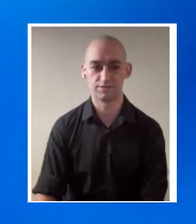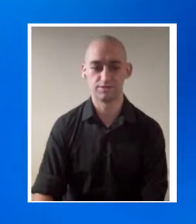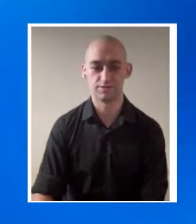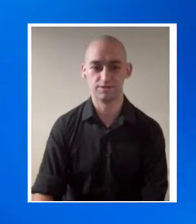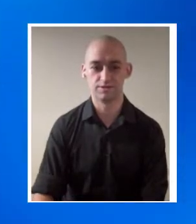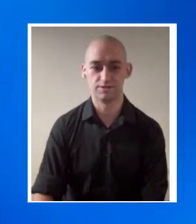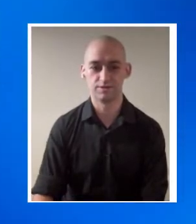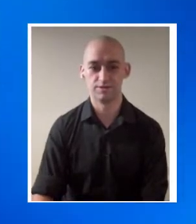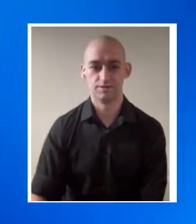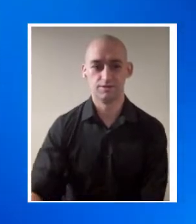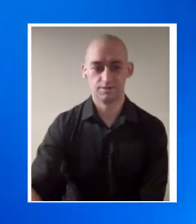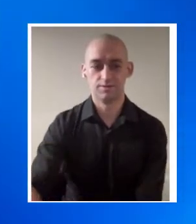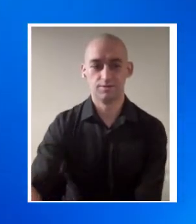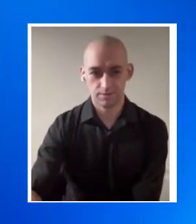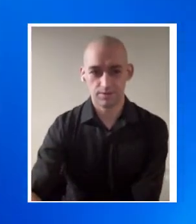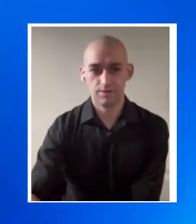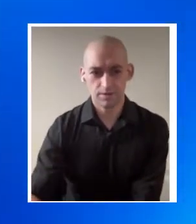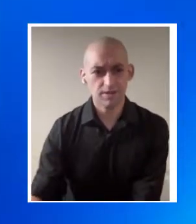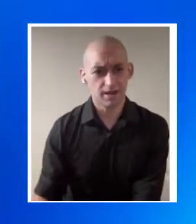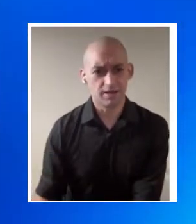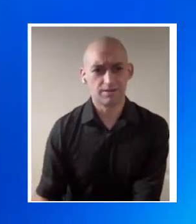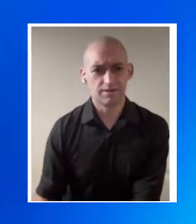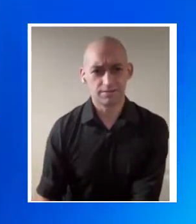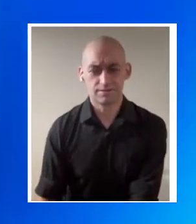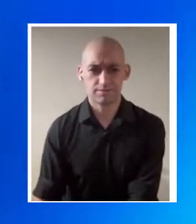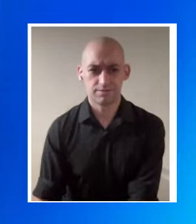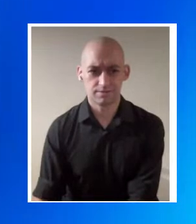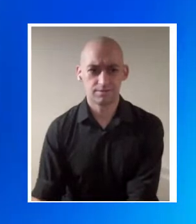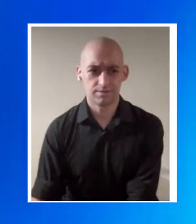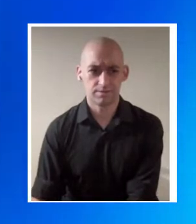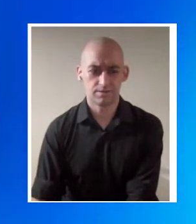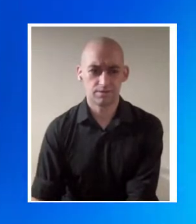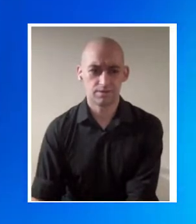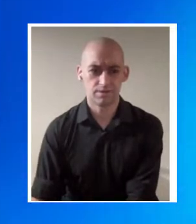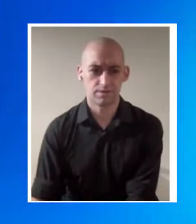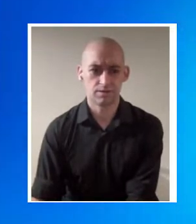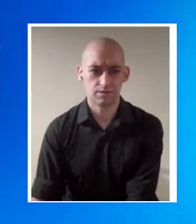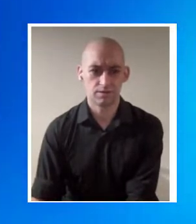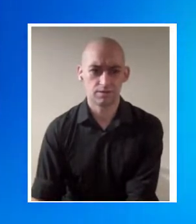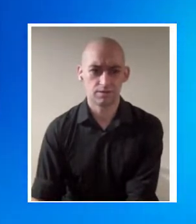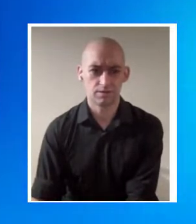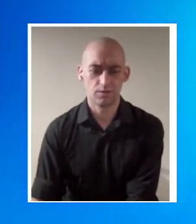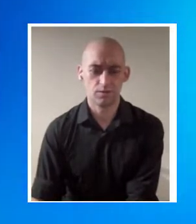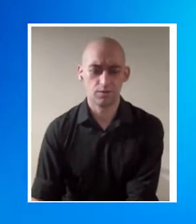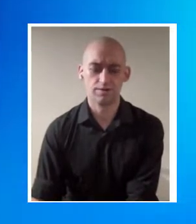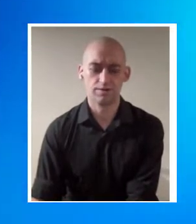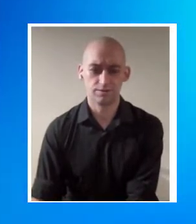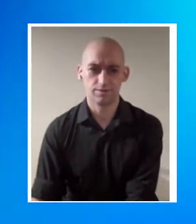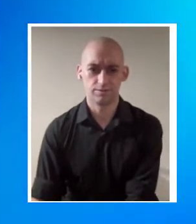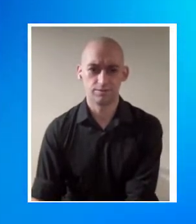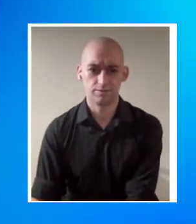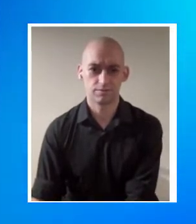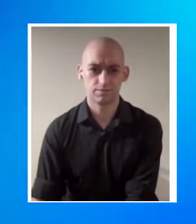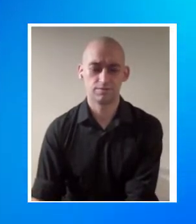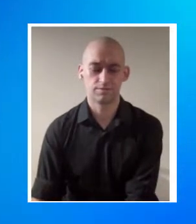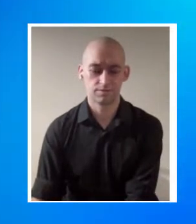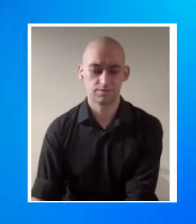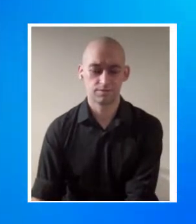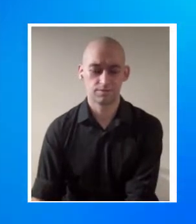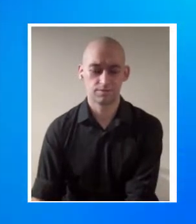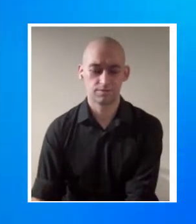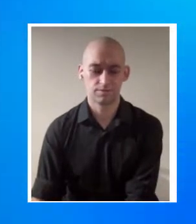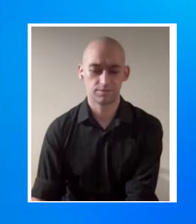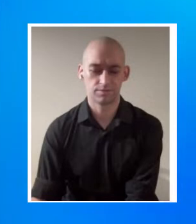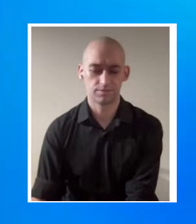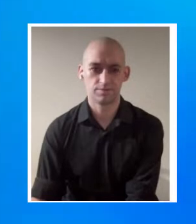fast. Well, I felt that it was pretty measured, but that it did get numbery there. Yeah. In the presentation. So I wanted to